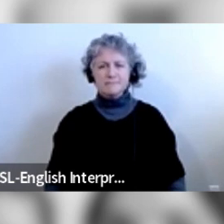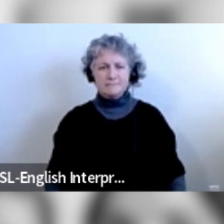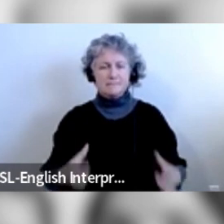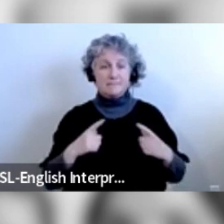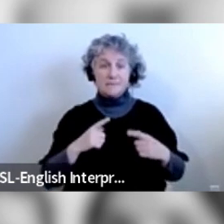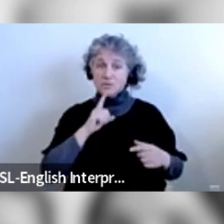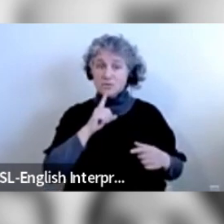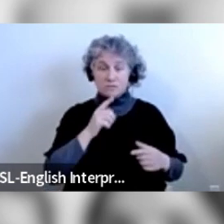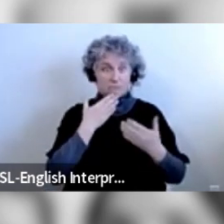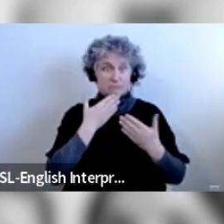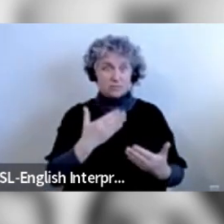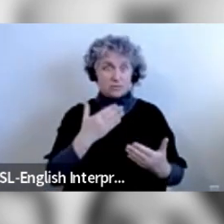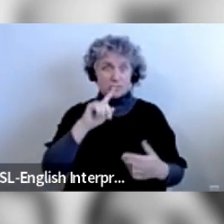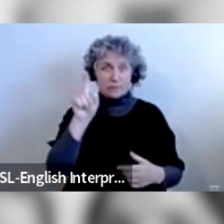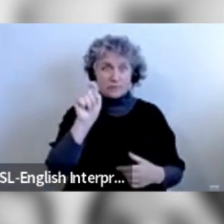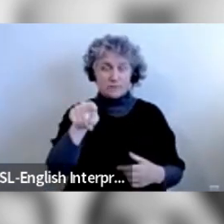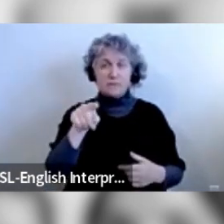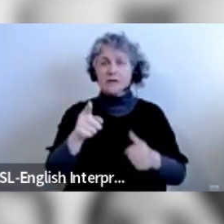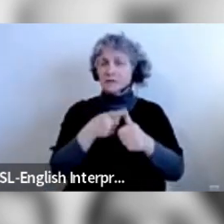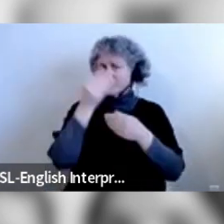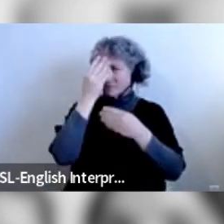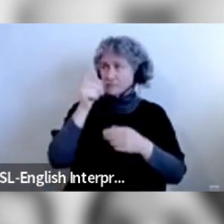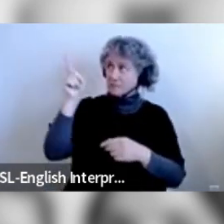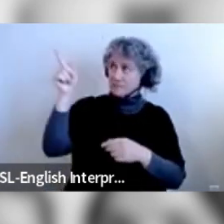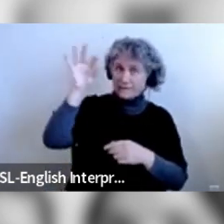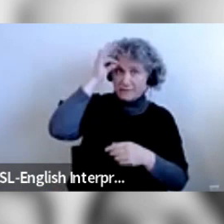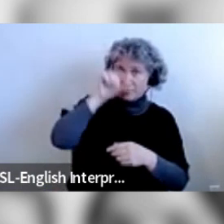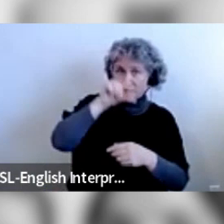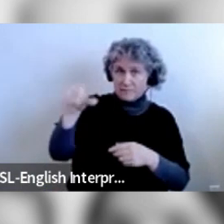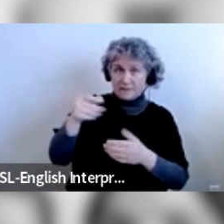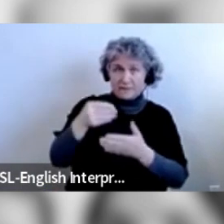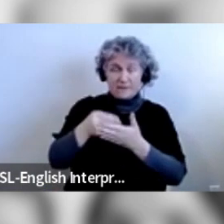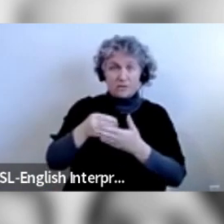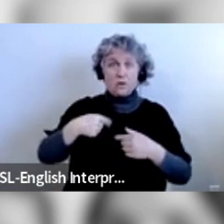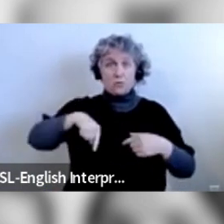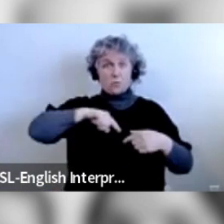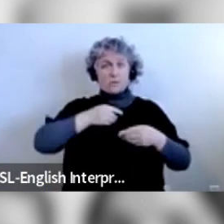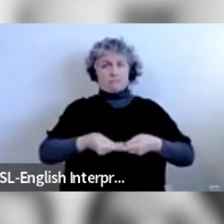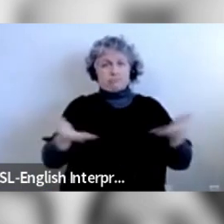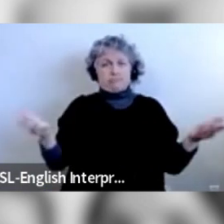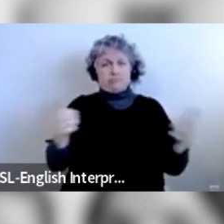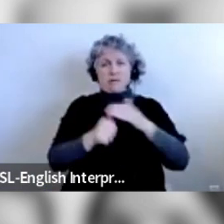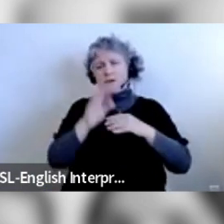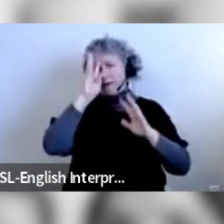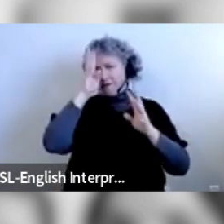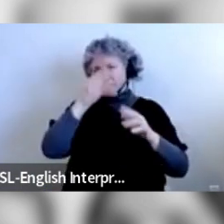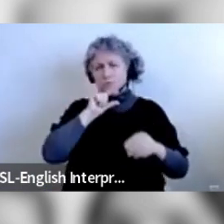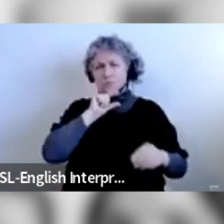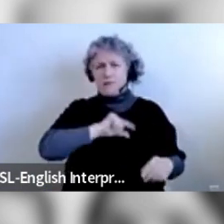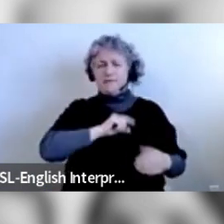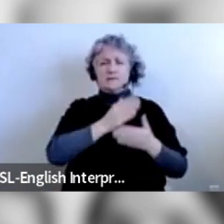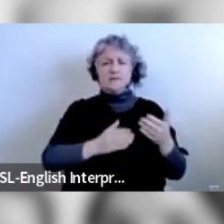So I can first and foremost say that the funders, since we are distributing the funds through Innovation Guelph, and some of the